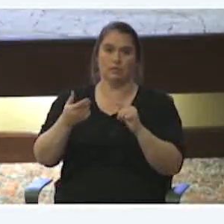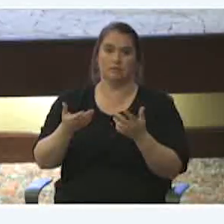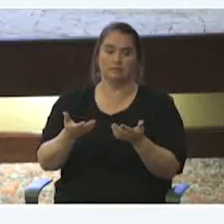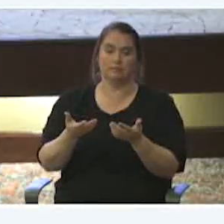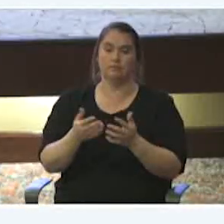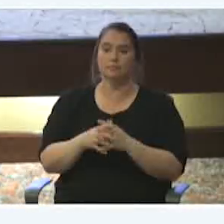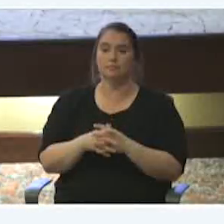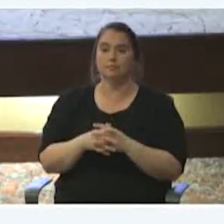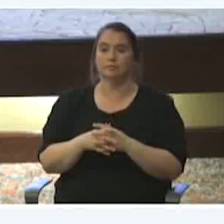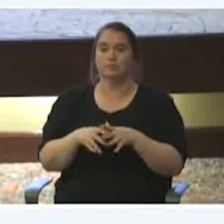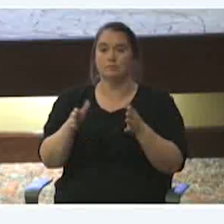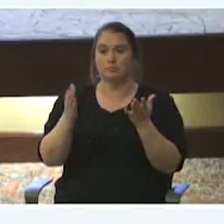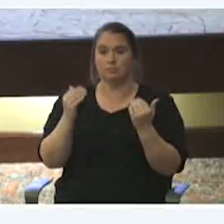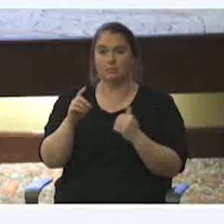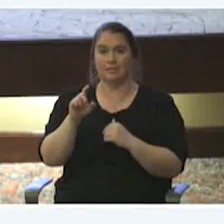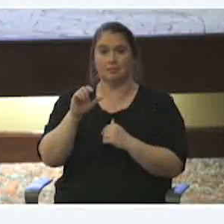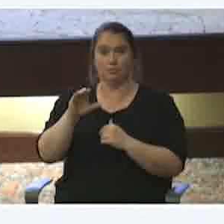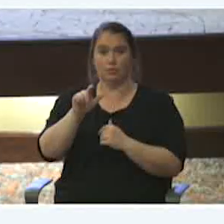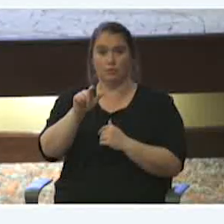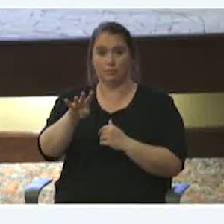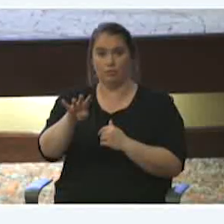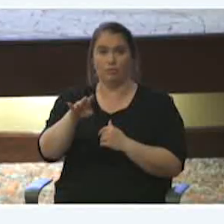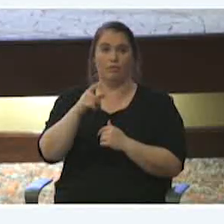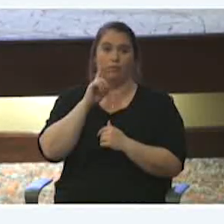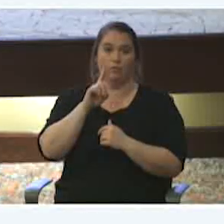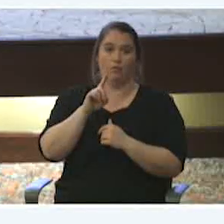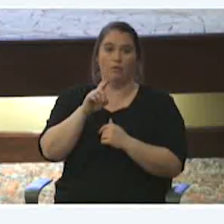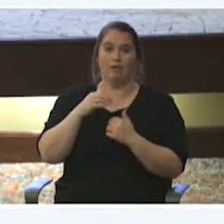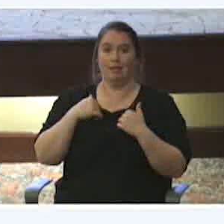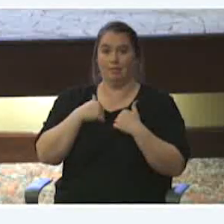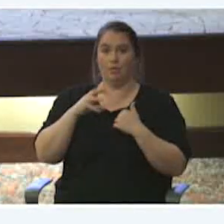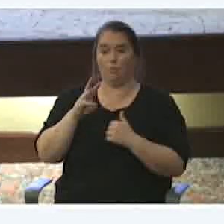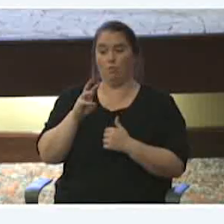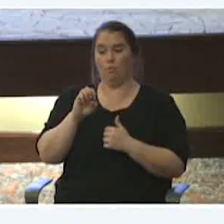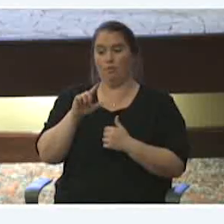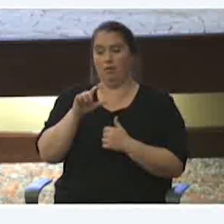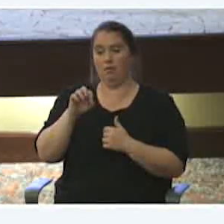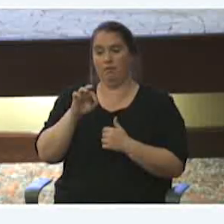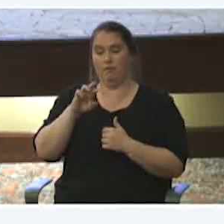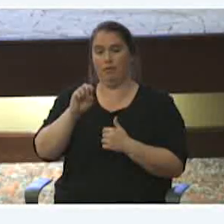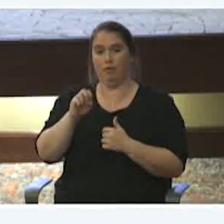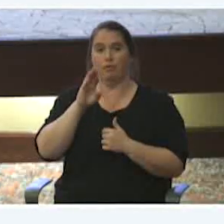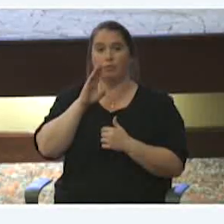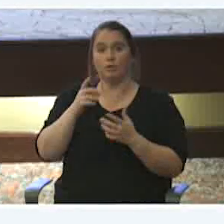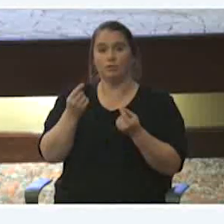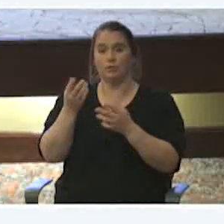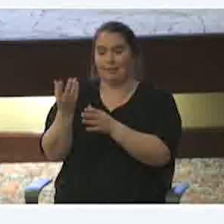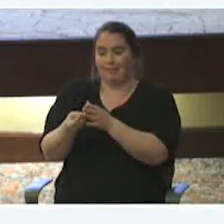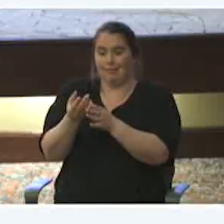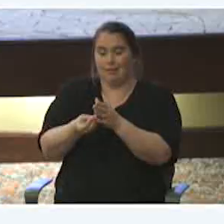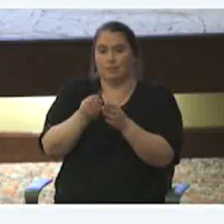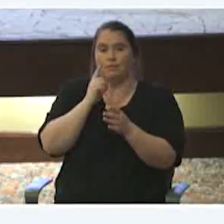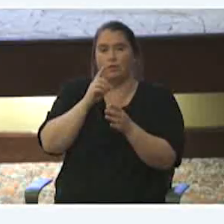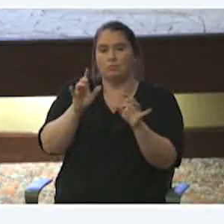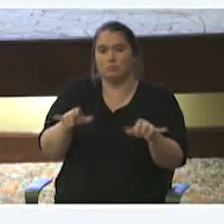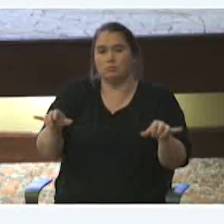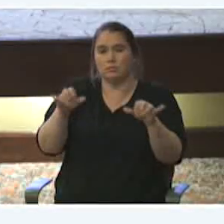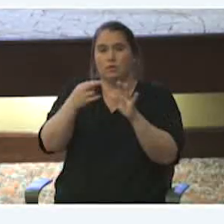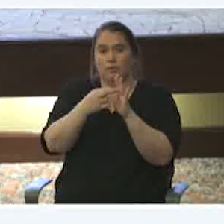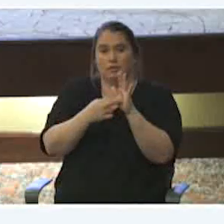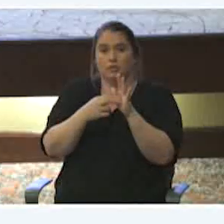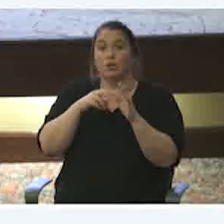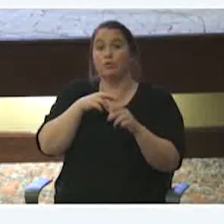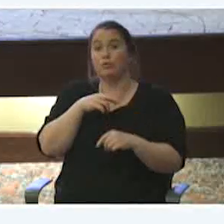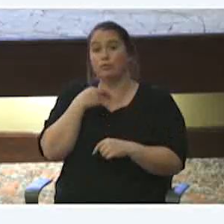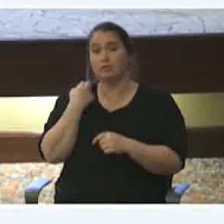December 2024, at the regular board meeting for the Animal Welfare Board, the board entered in discussion about some gaps in regulations, risks of not having